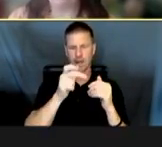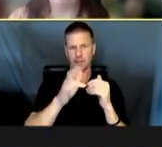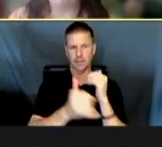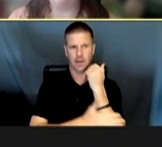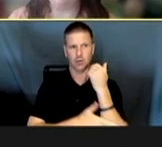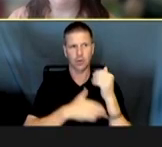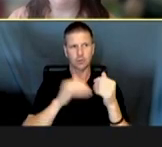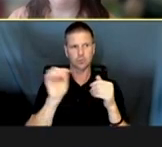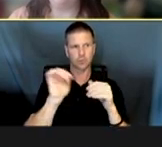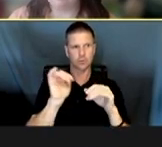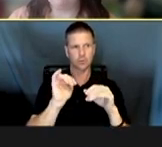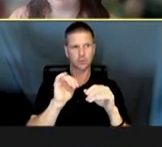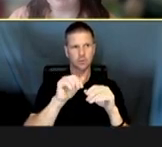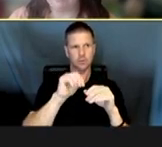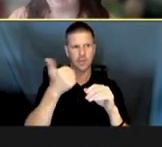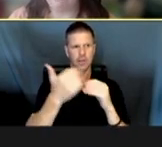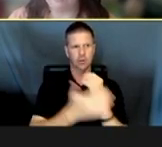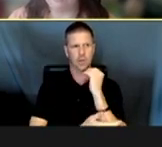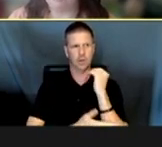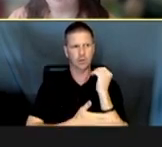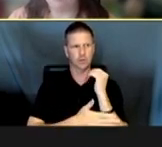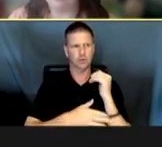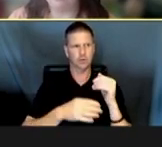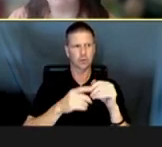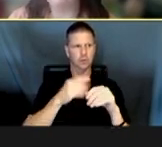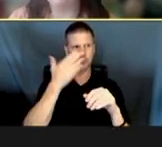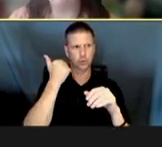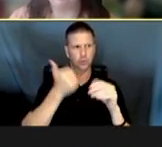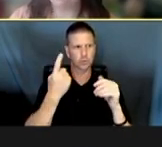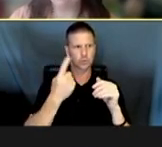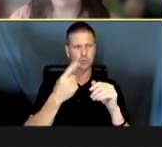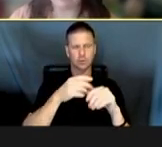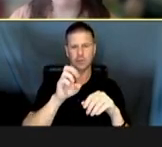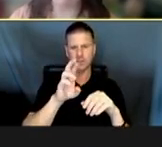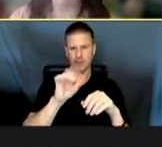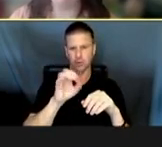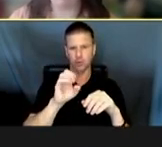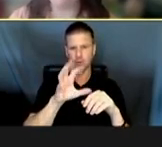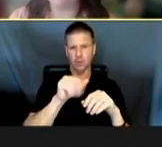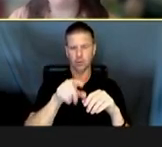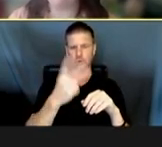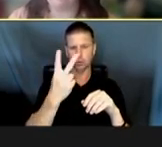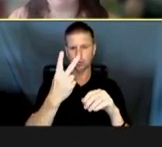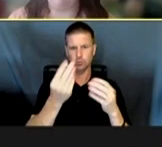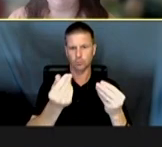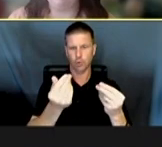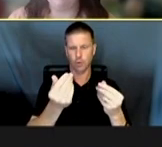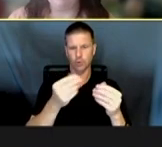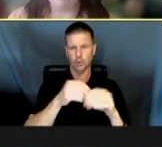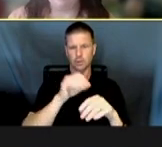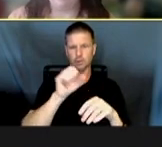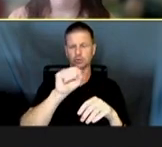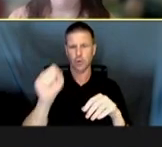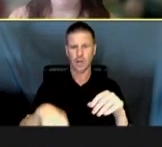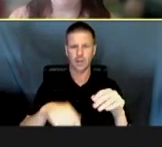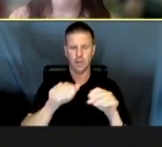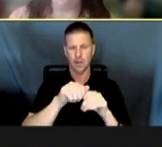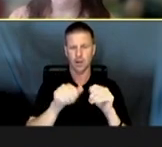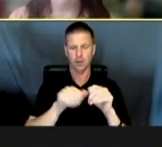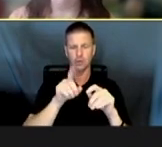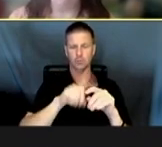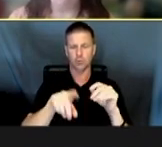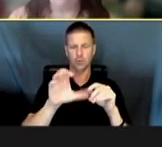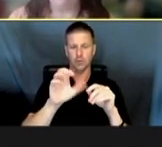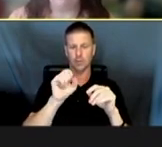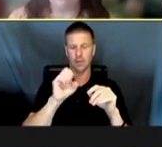as well as another county, I'm forgetting which one, as well as Erie. And there's two properties in the Scranton area. But the case that we